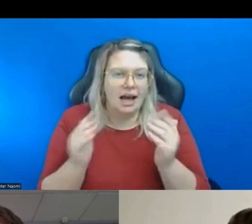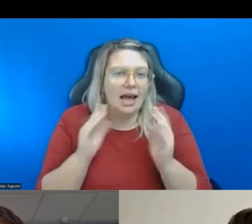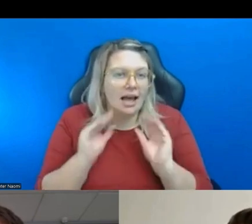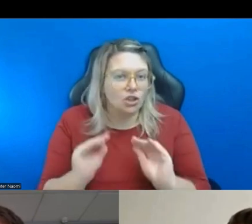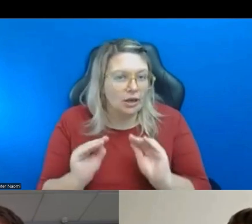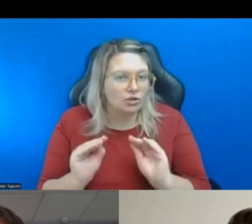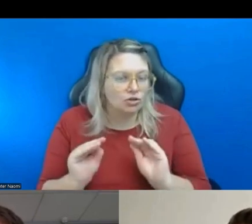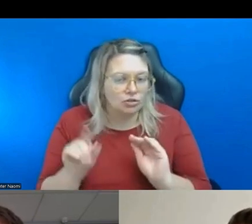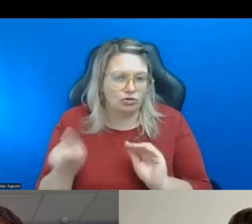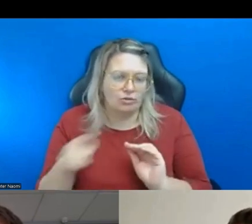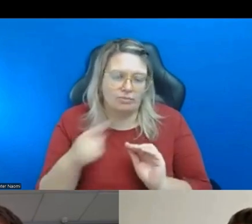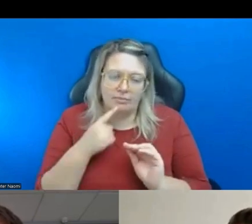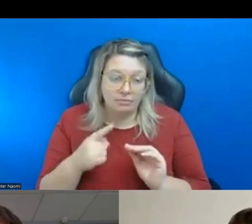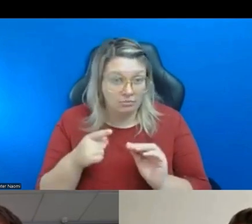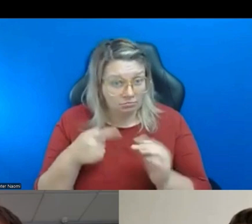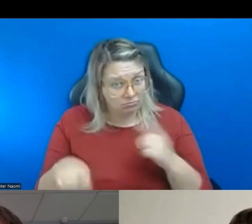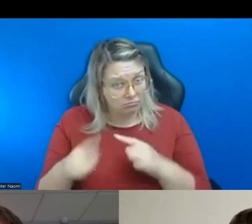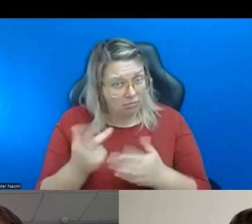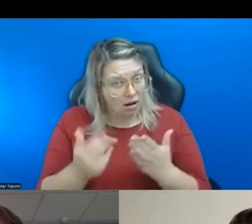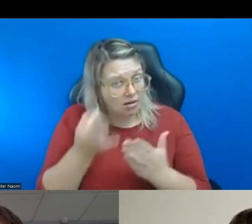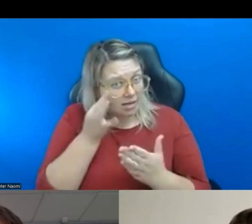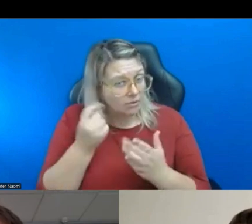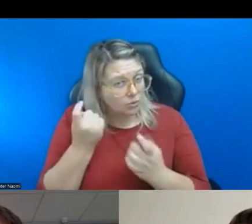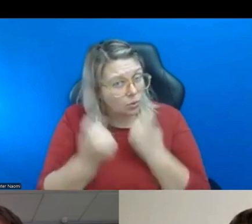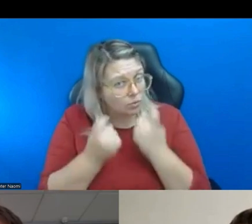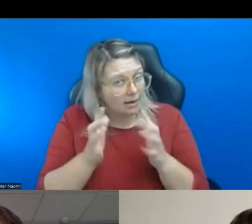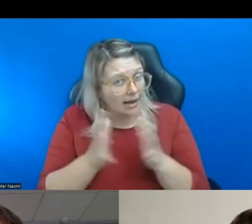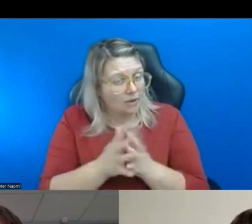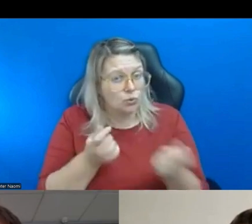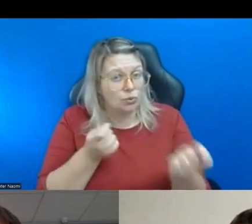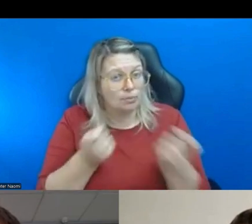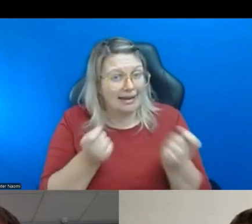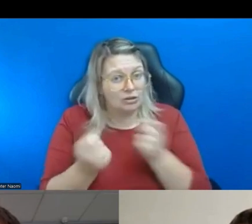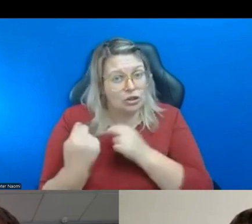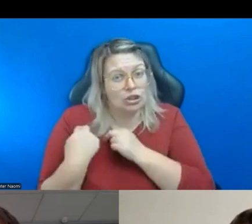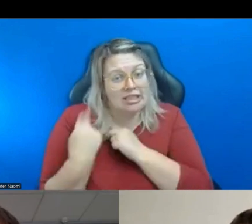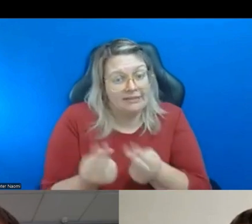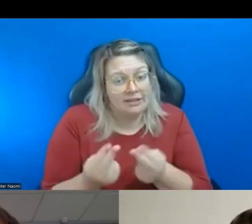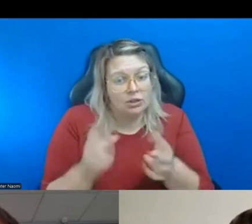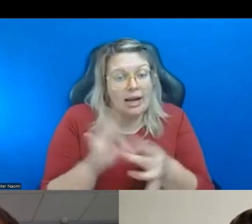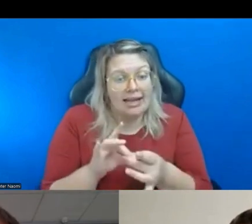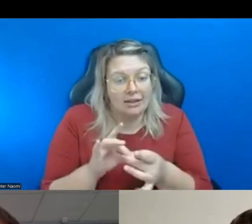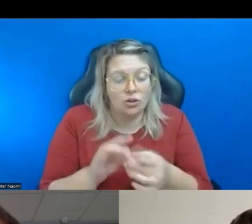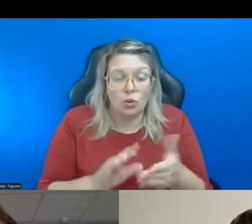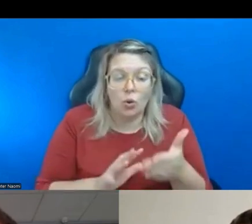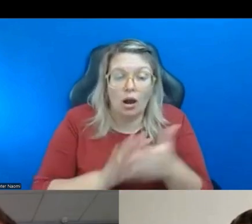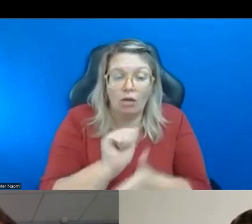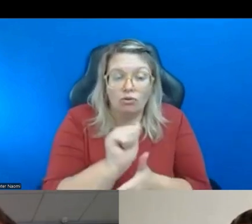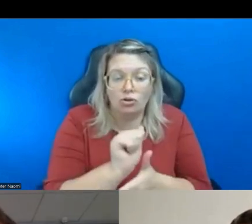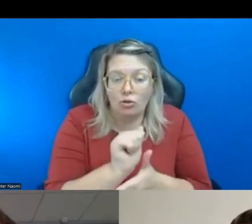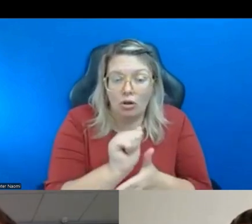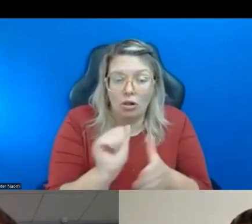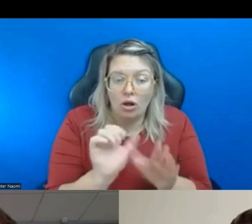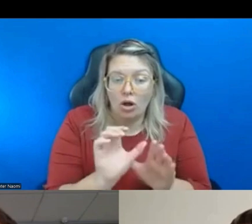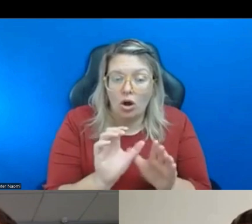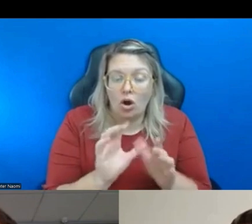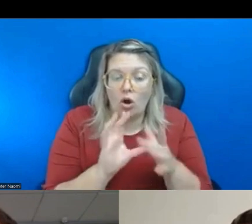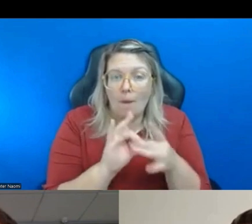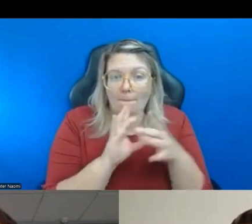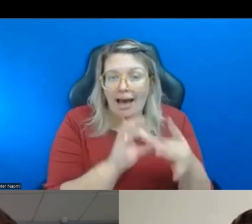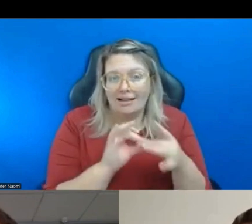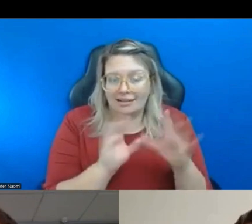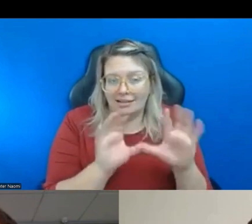Council considered how to manage devolution in relation to cultural compacts? And I'm particularly concerned about a